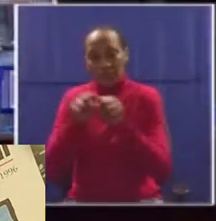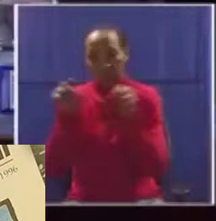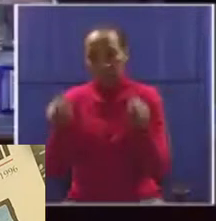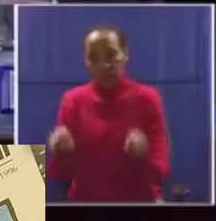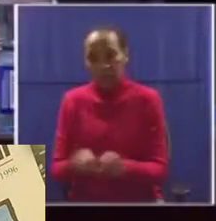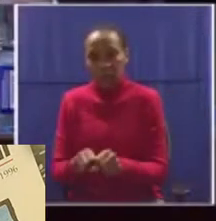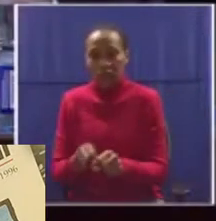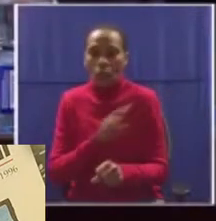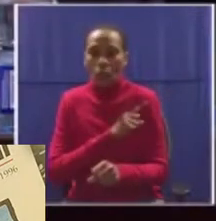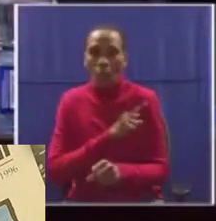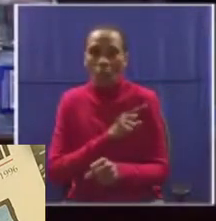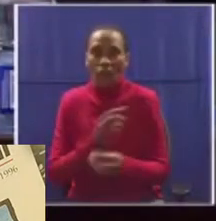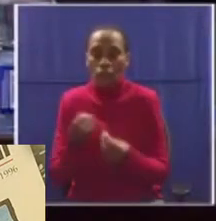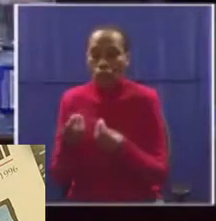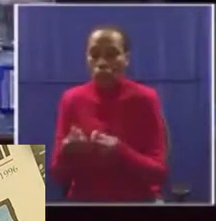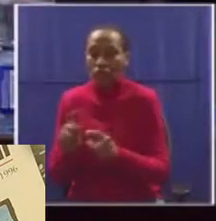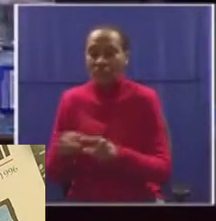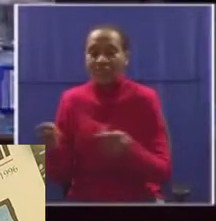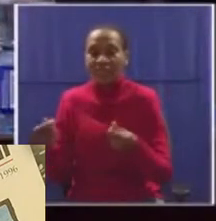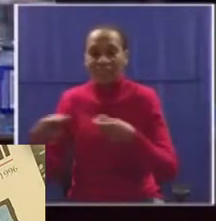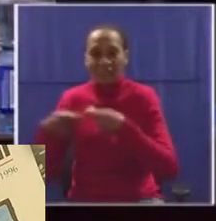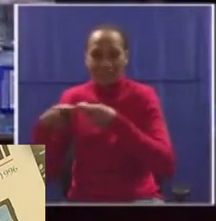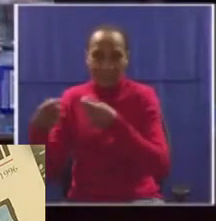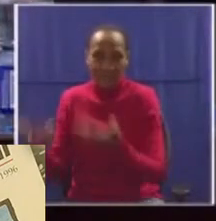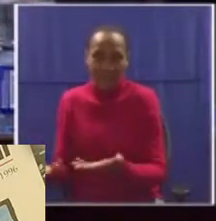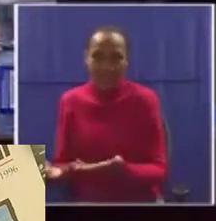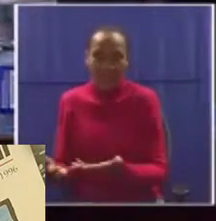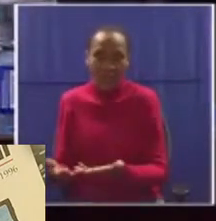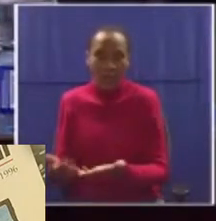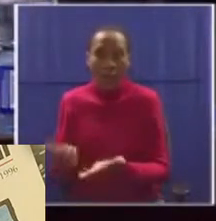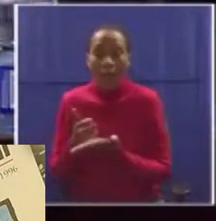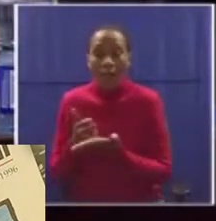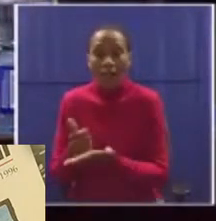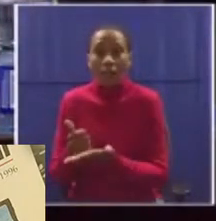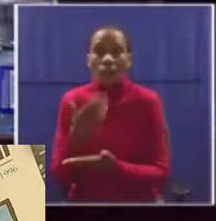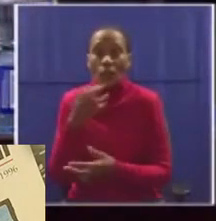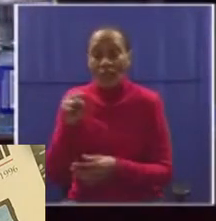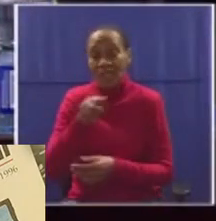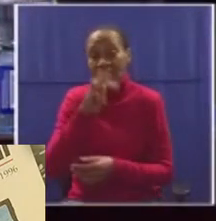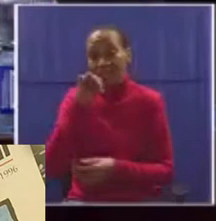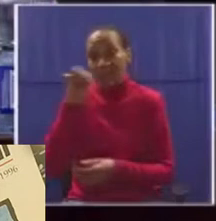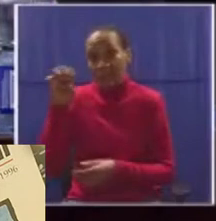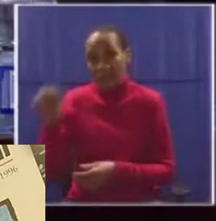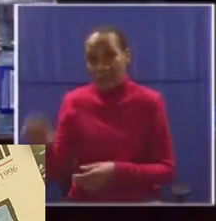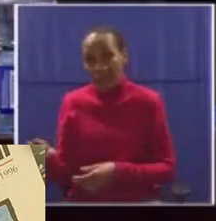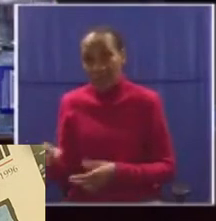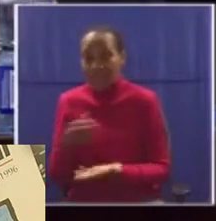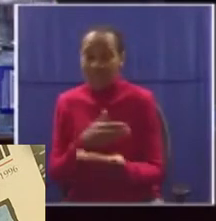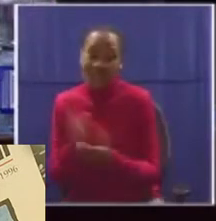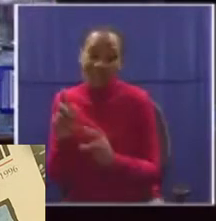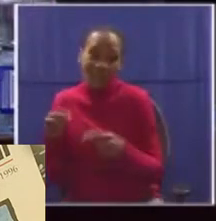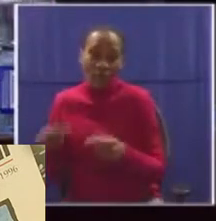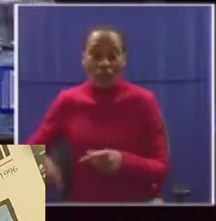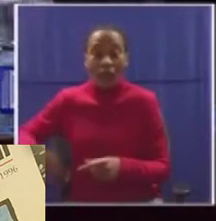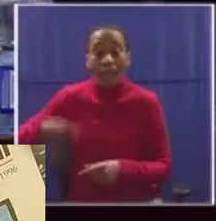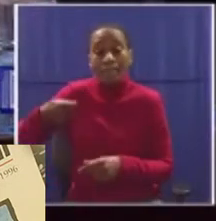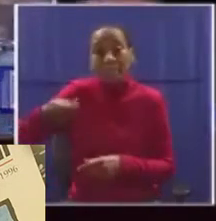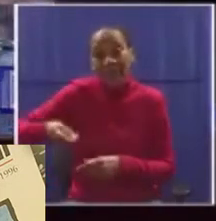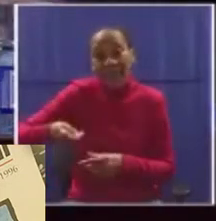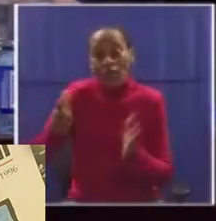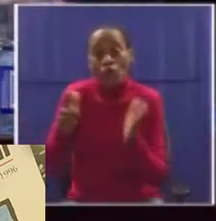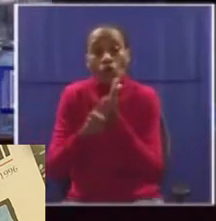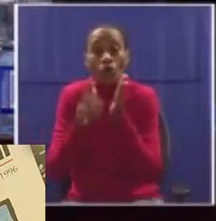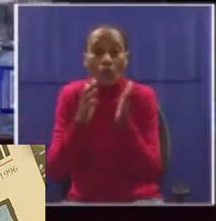for resolving disputes particularly beneficiary for smmes who cannot afford High legal